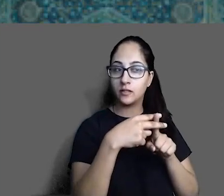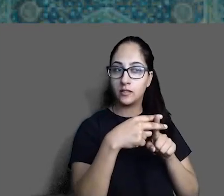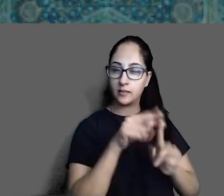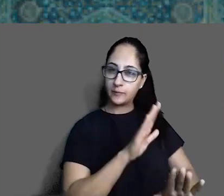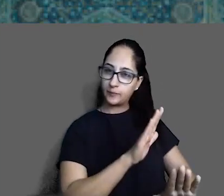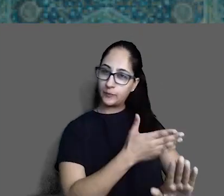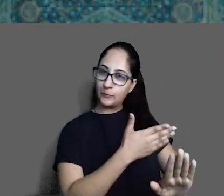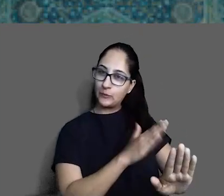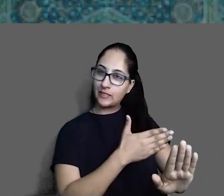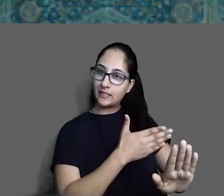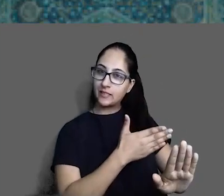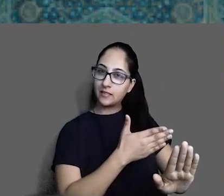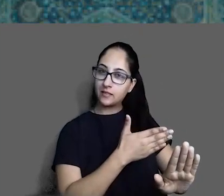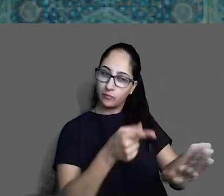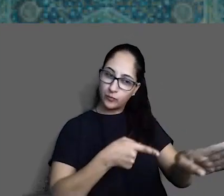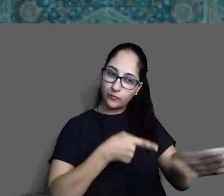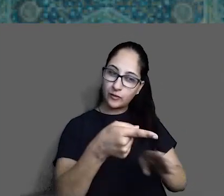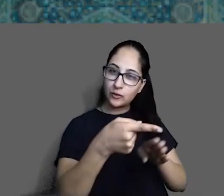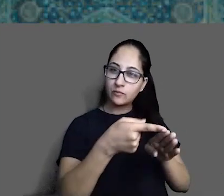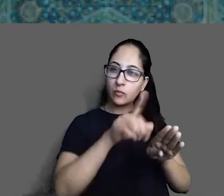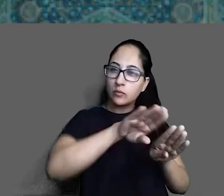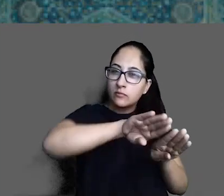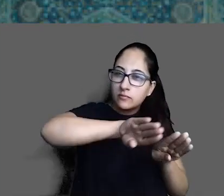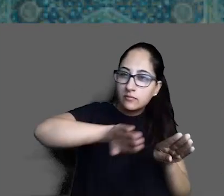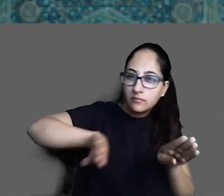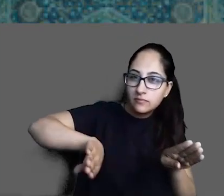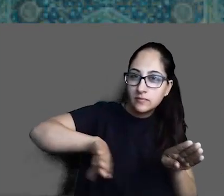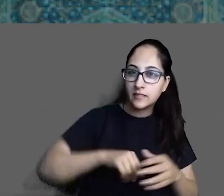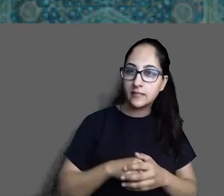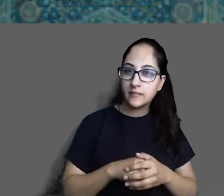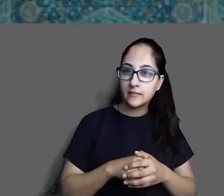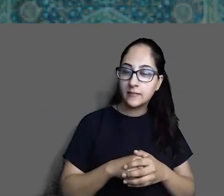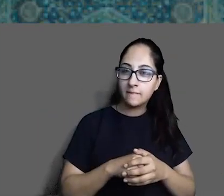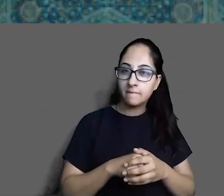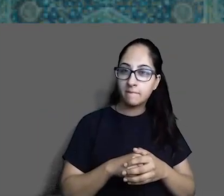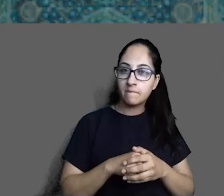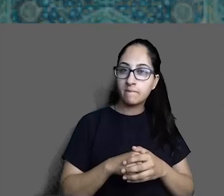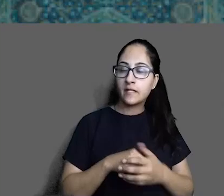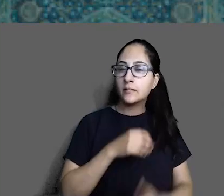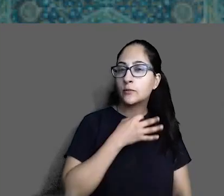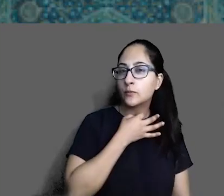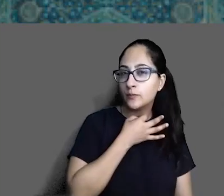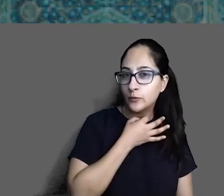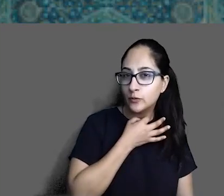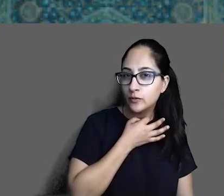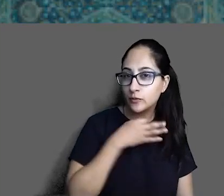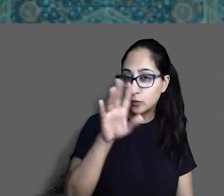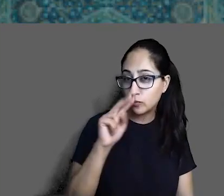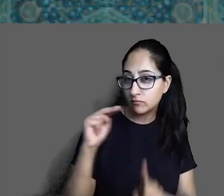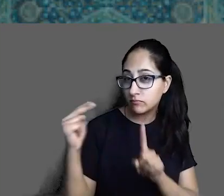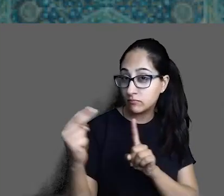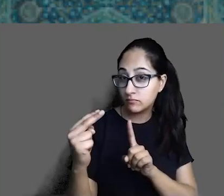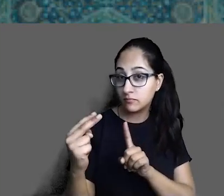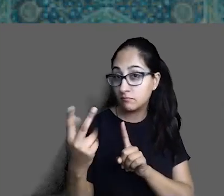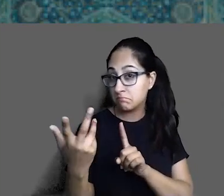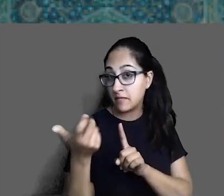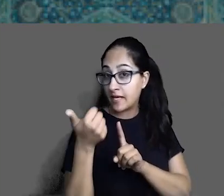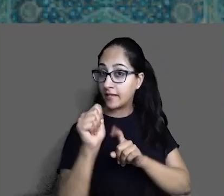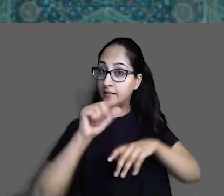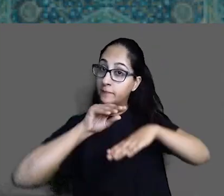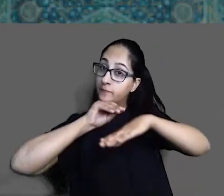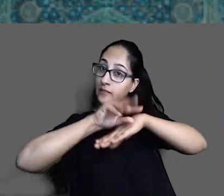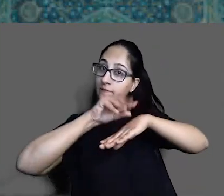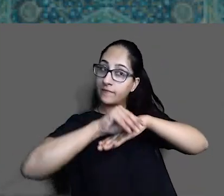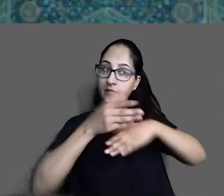And music is often a very kind of footnote in people's lives. And I'm curious if you can offer some advice. What